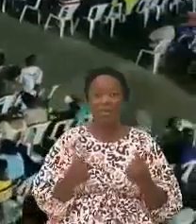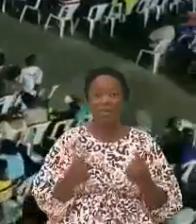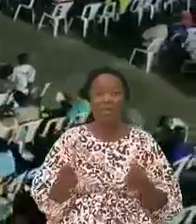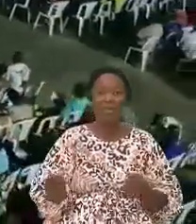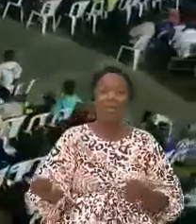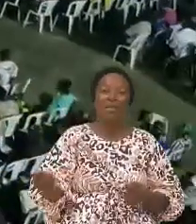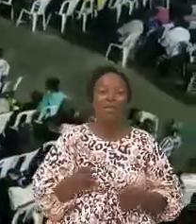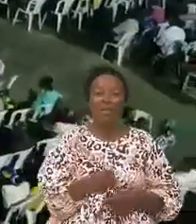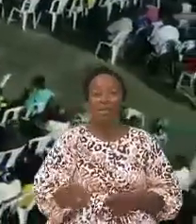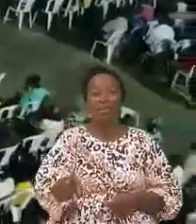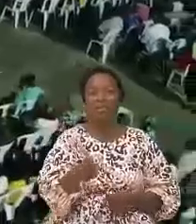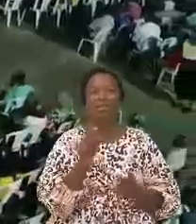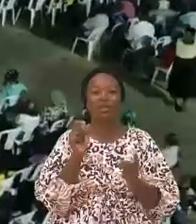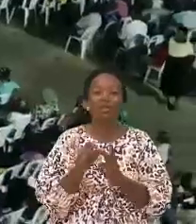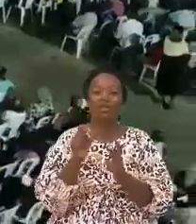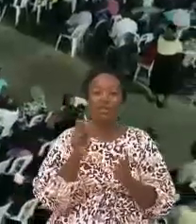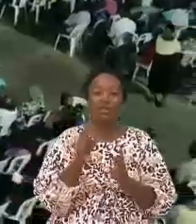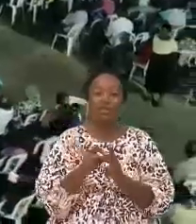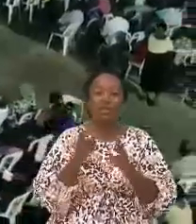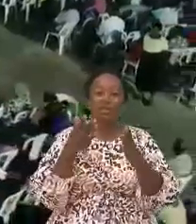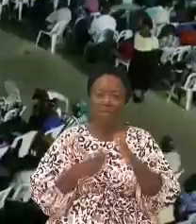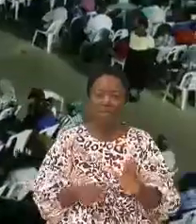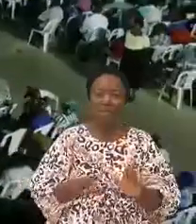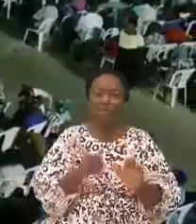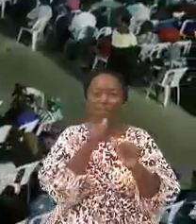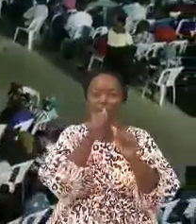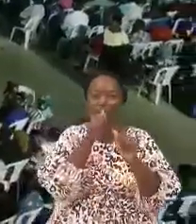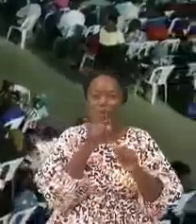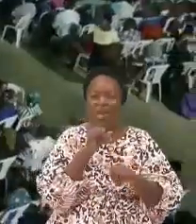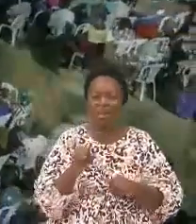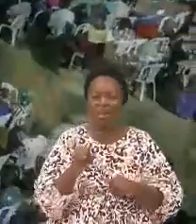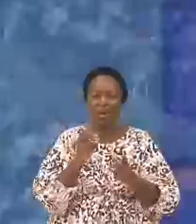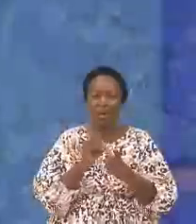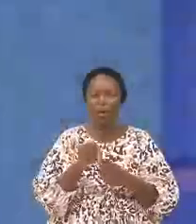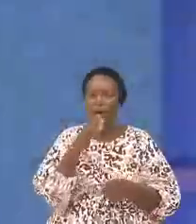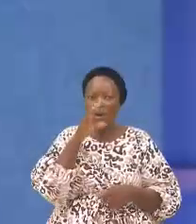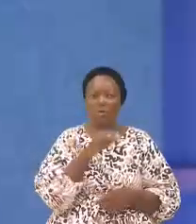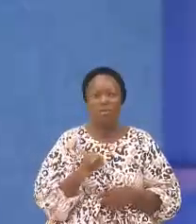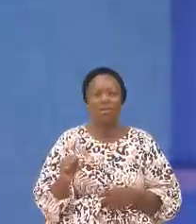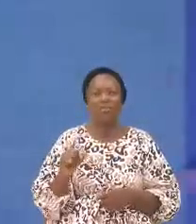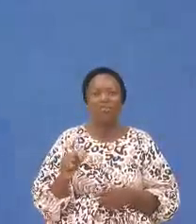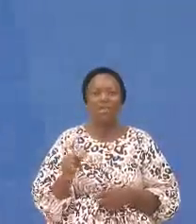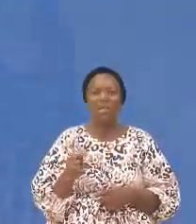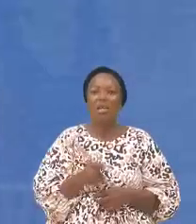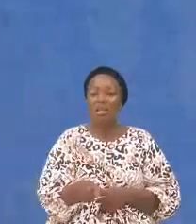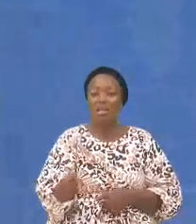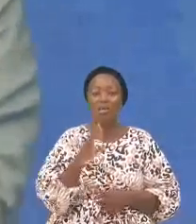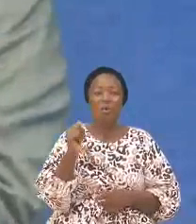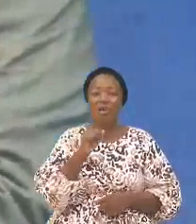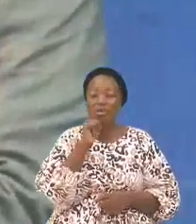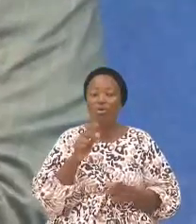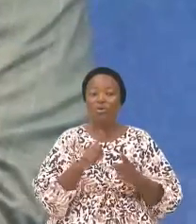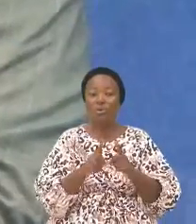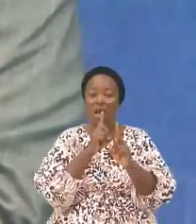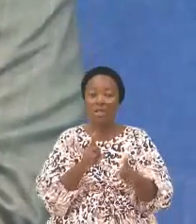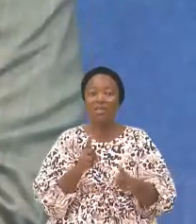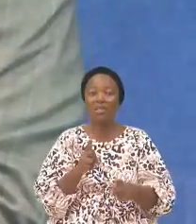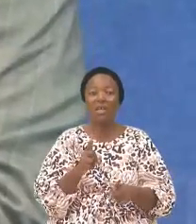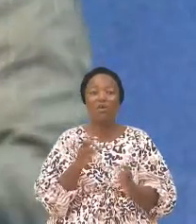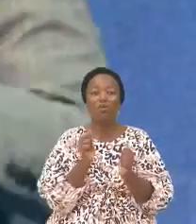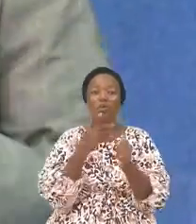disobedience, of sin, they chose death. Blessing or